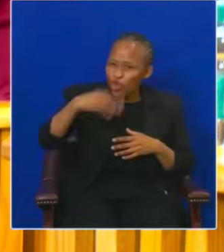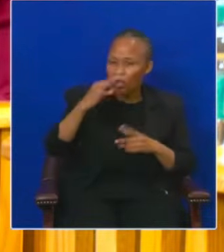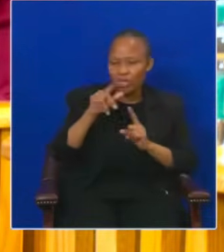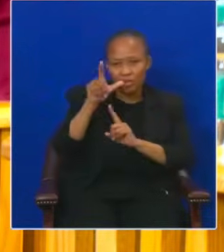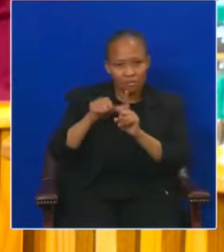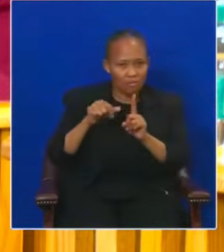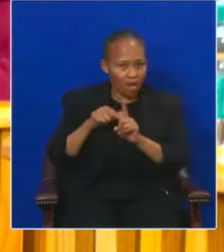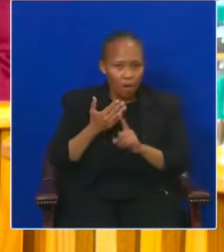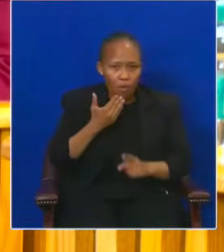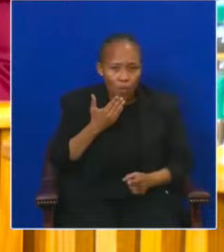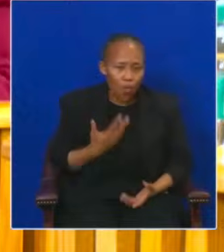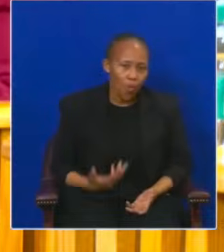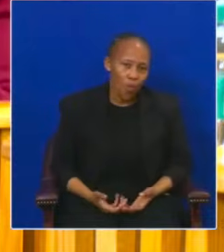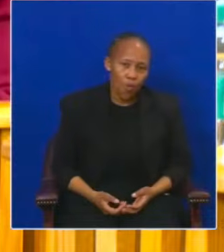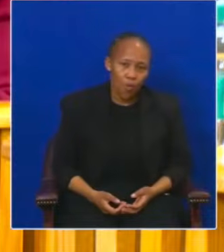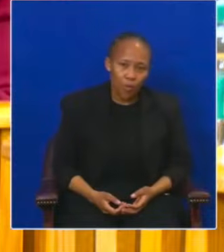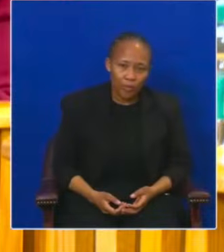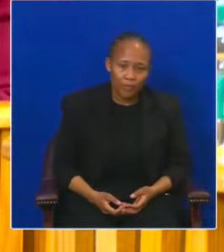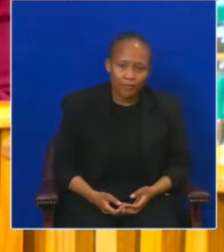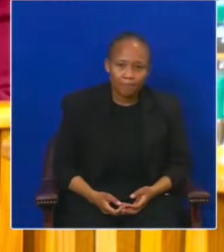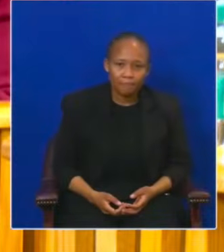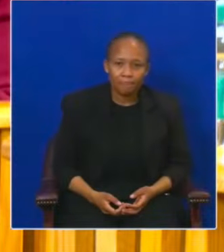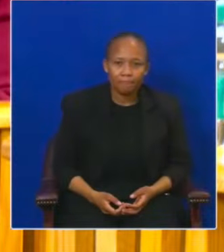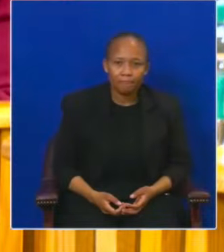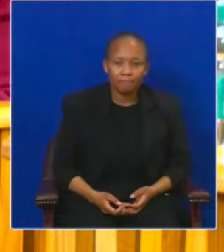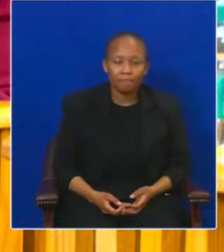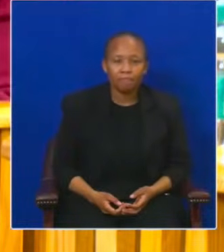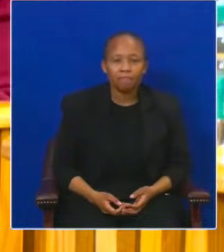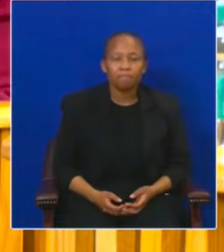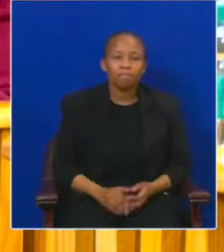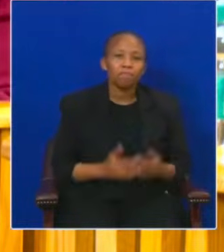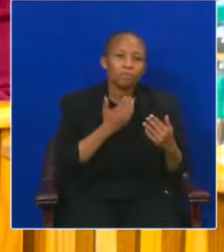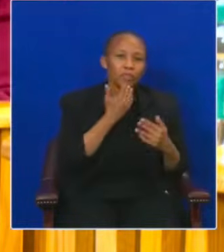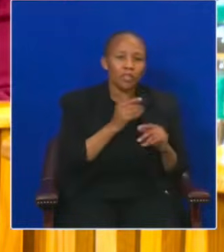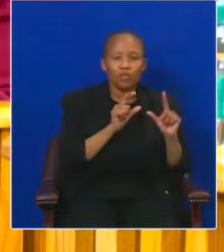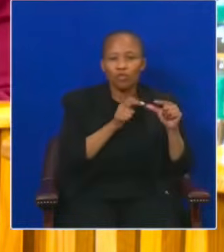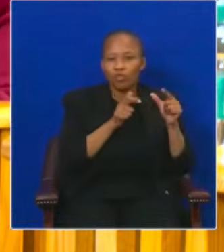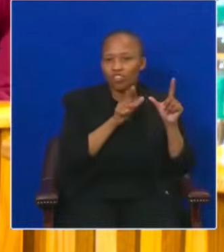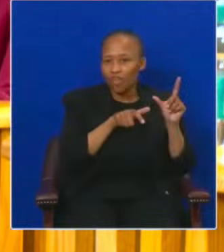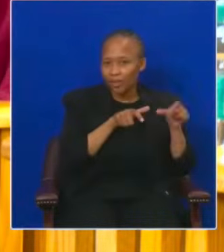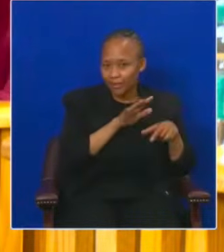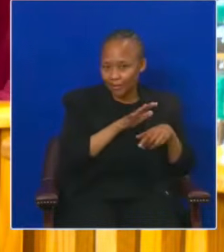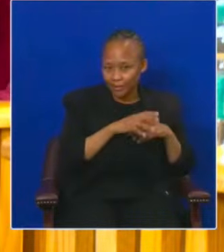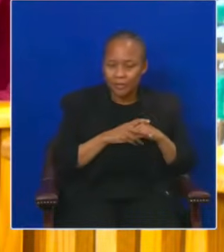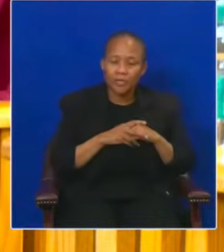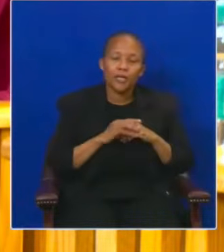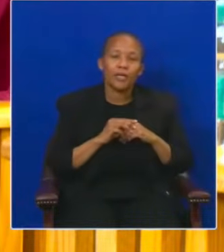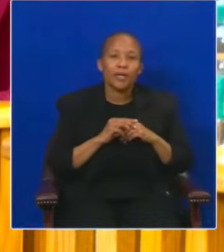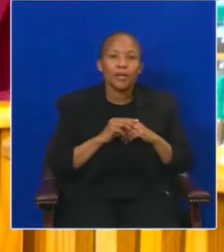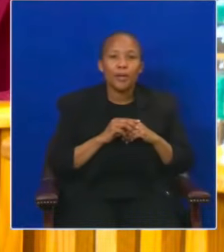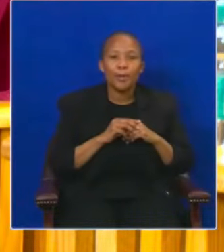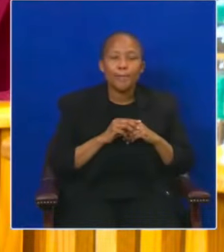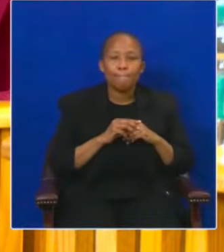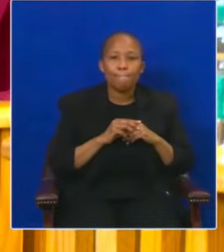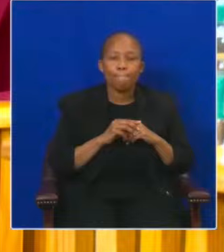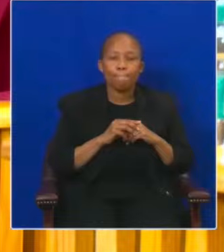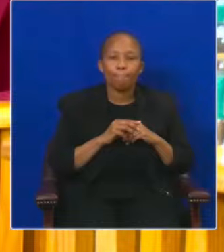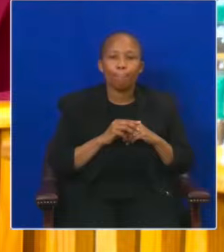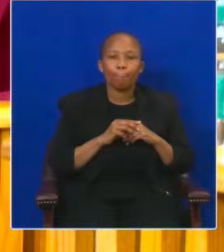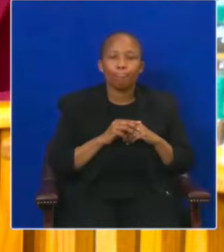Thank you, Commissioners. Now we do know through our cell